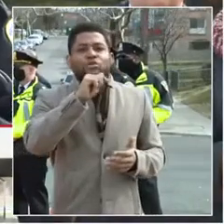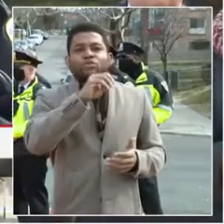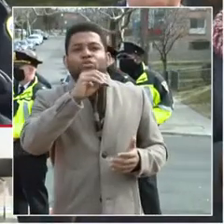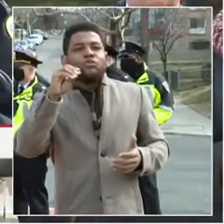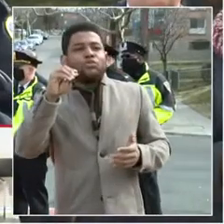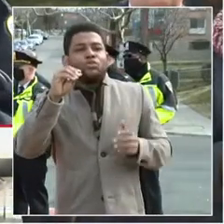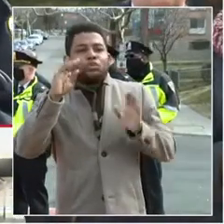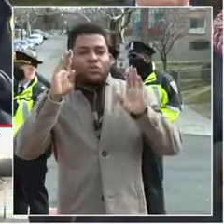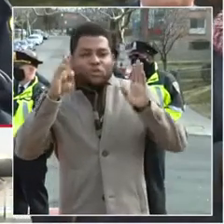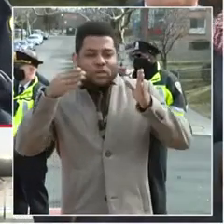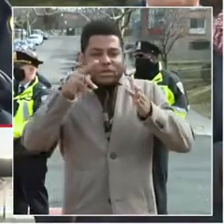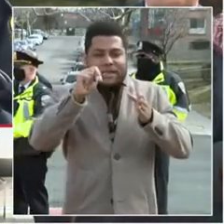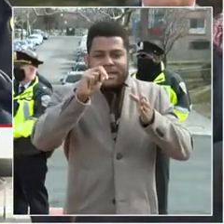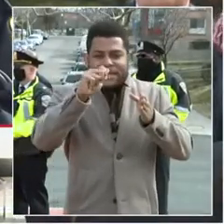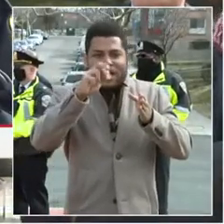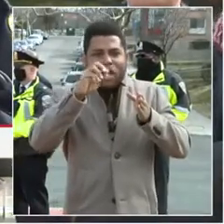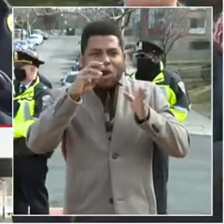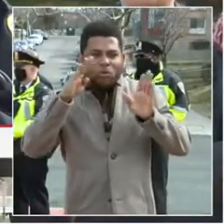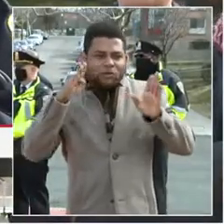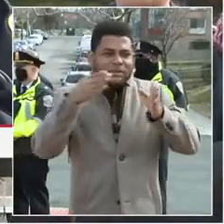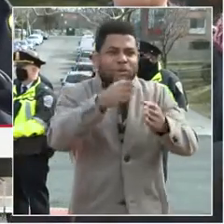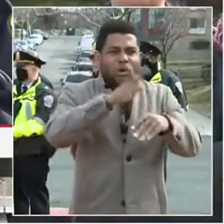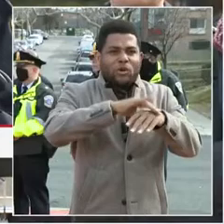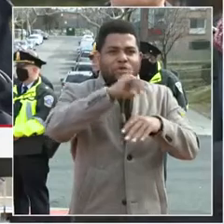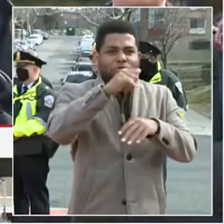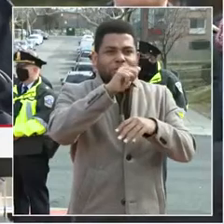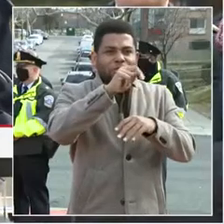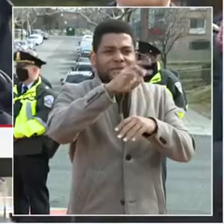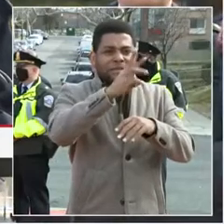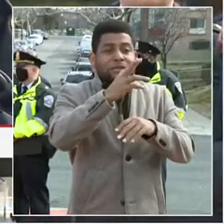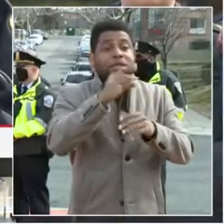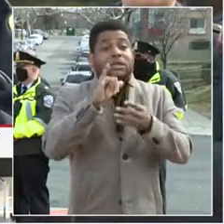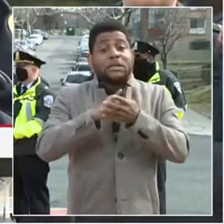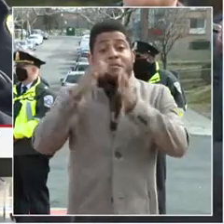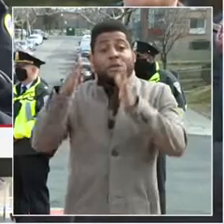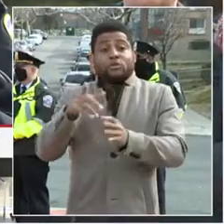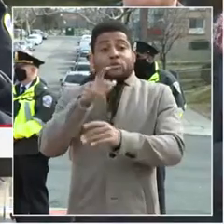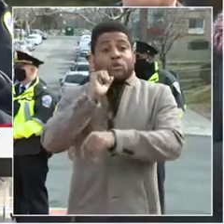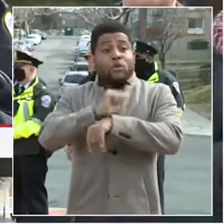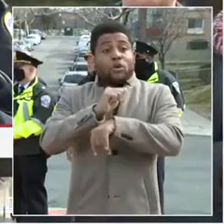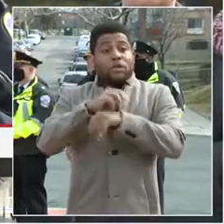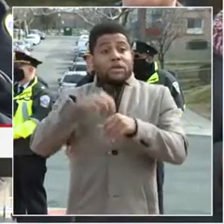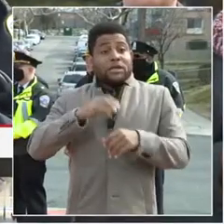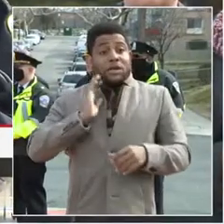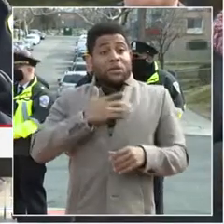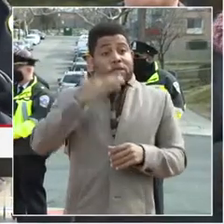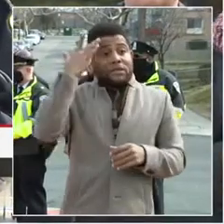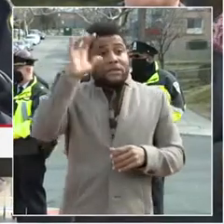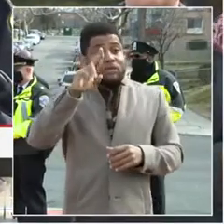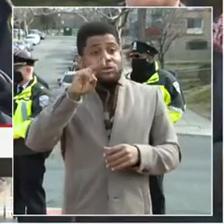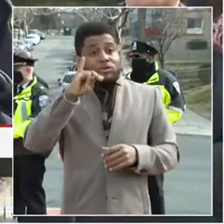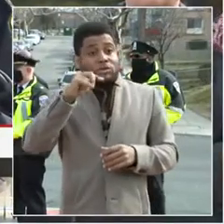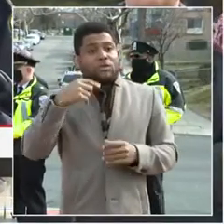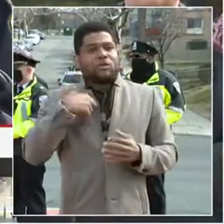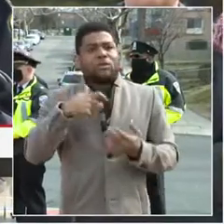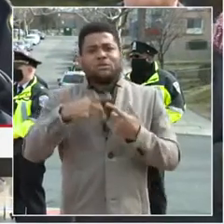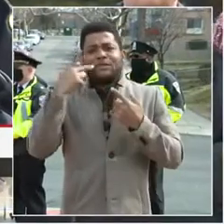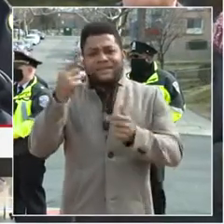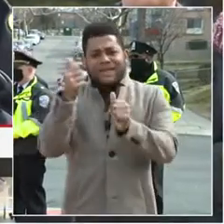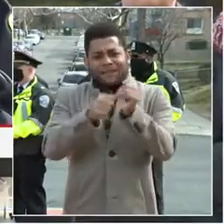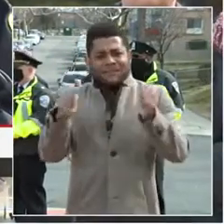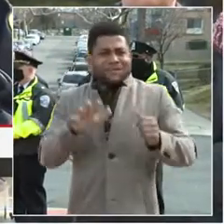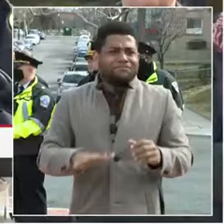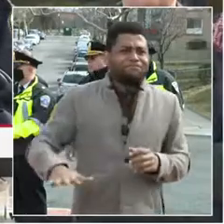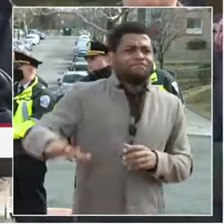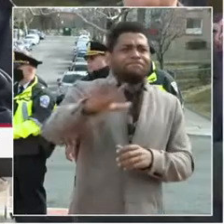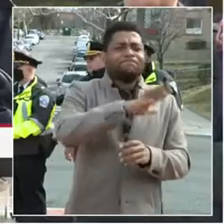we need to look at the entire spectrum. This person worked as part of our intelligence unit, so we want to look at all of that stuff. Nothing is off the table, and we'll continue